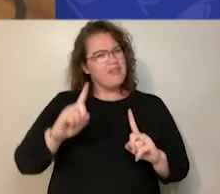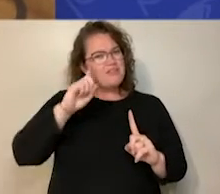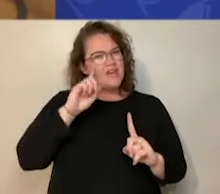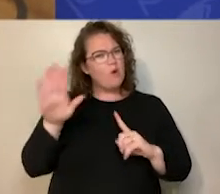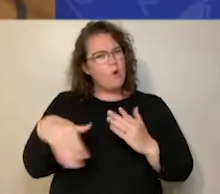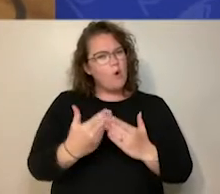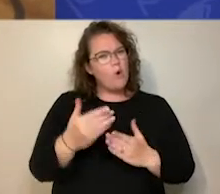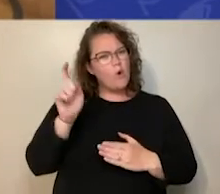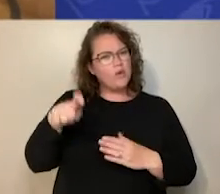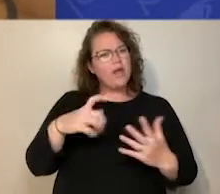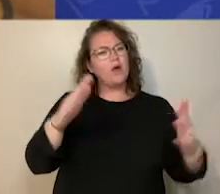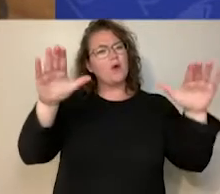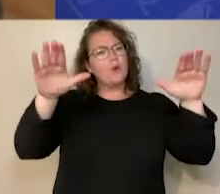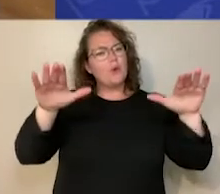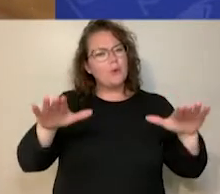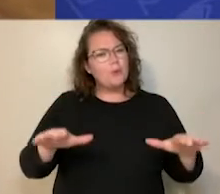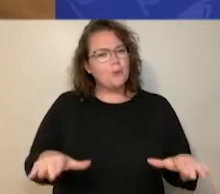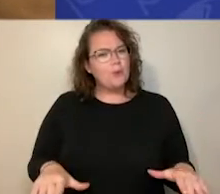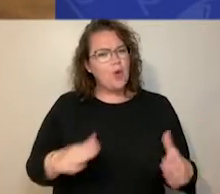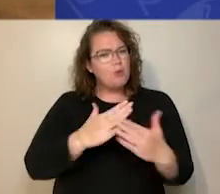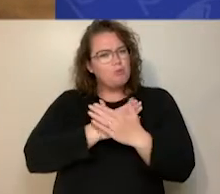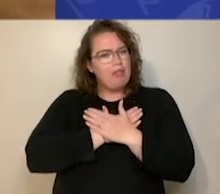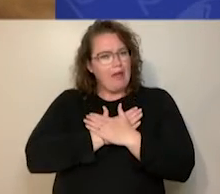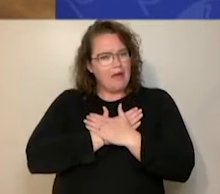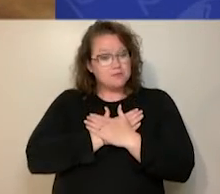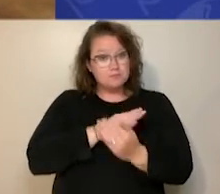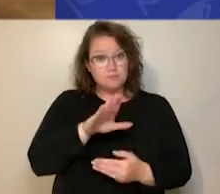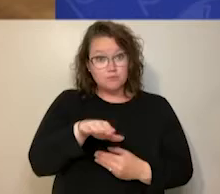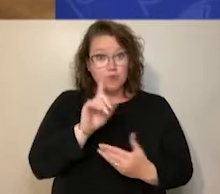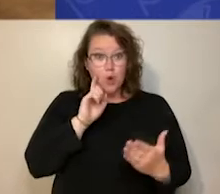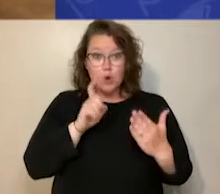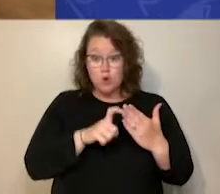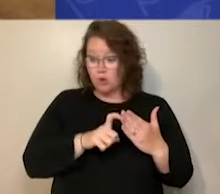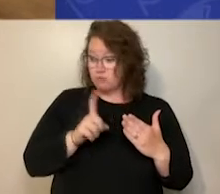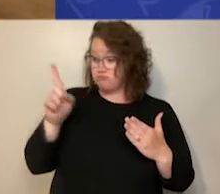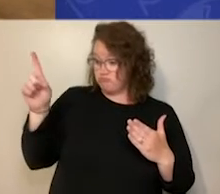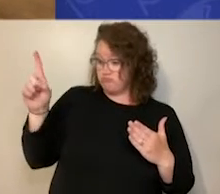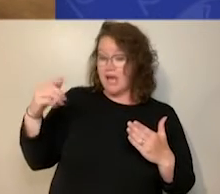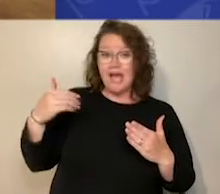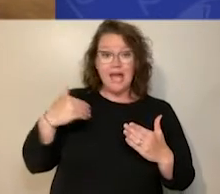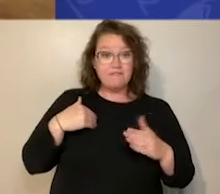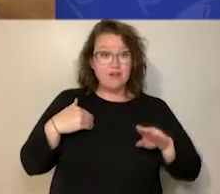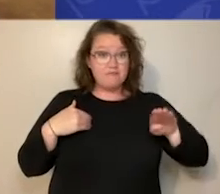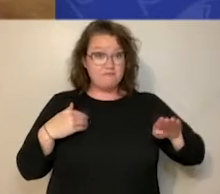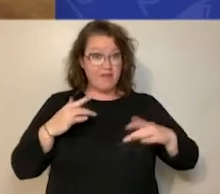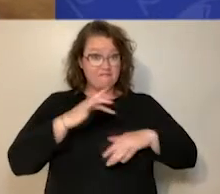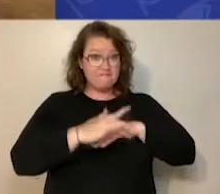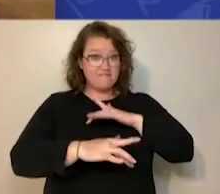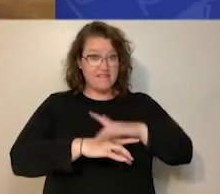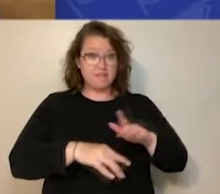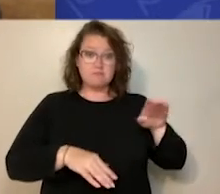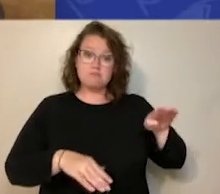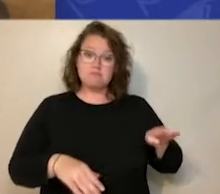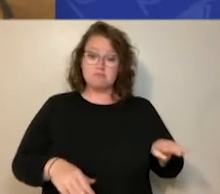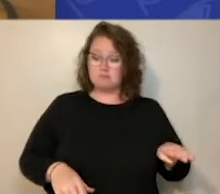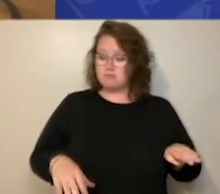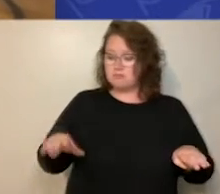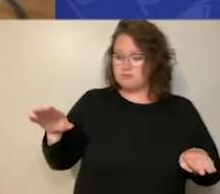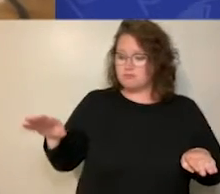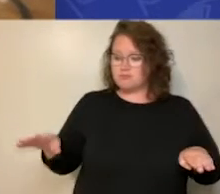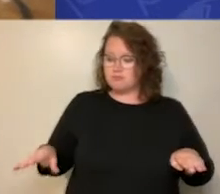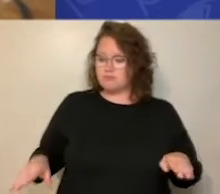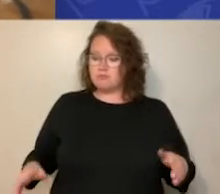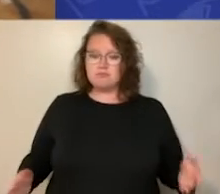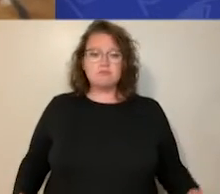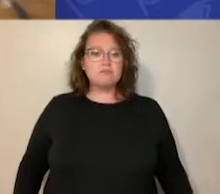of relaxation in their life. If you notice, Miss Macy, she's got her feet shoulder width apart, and she is just slowly